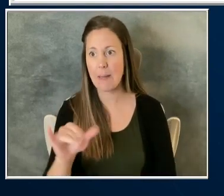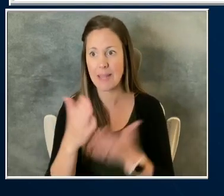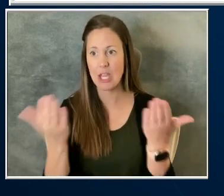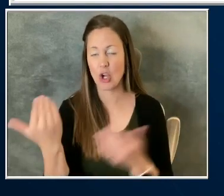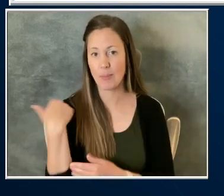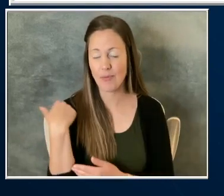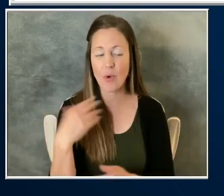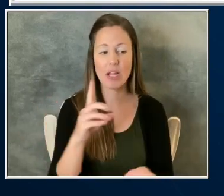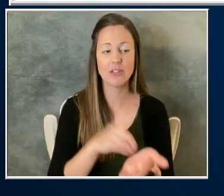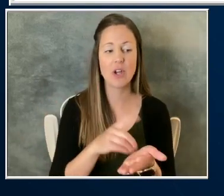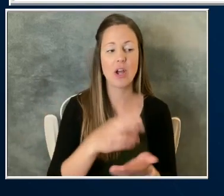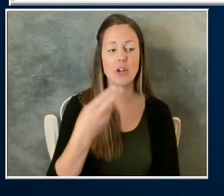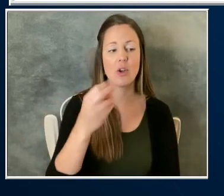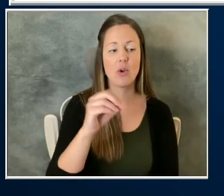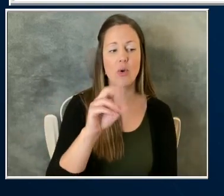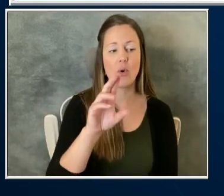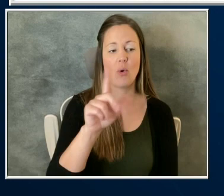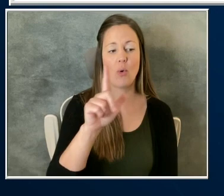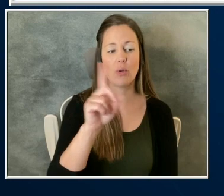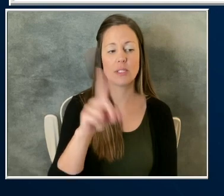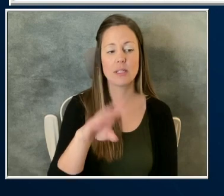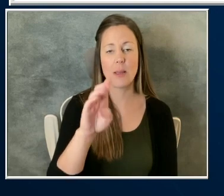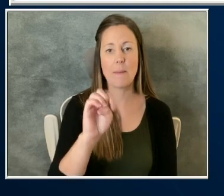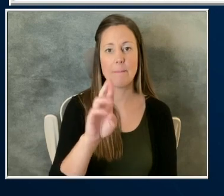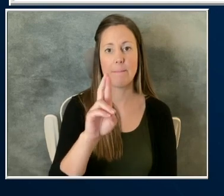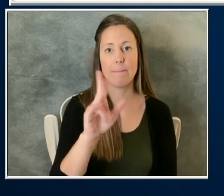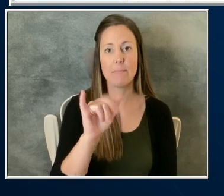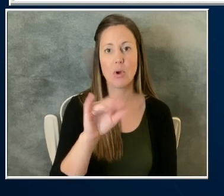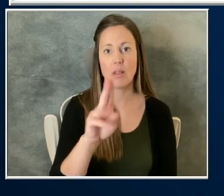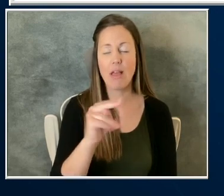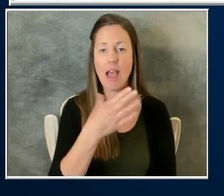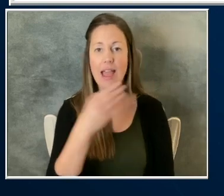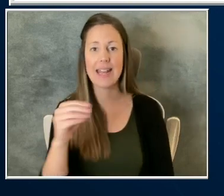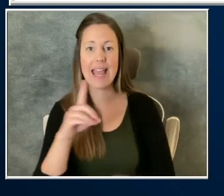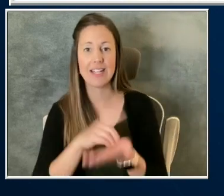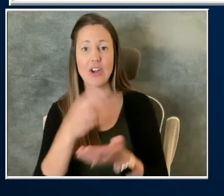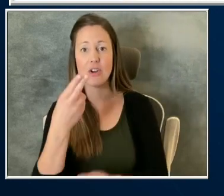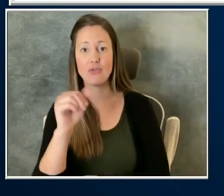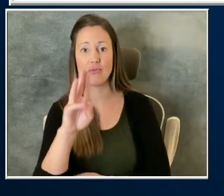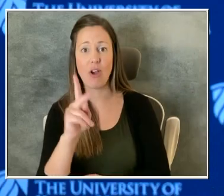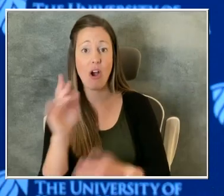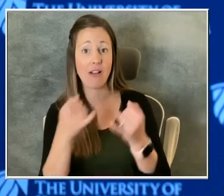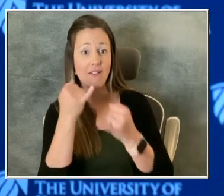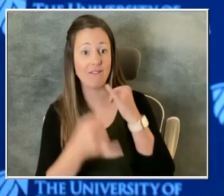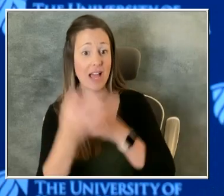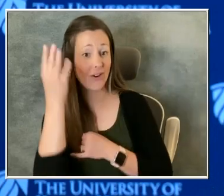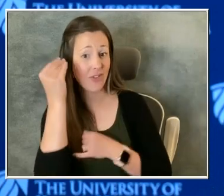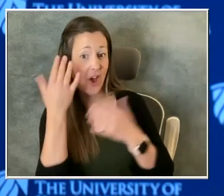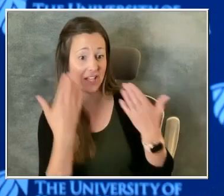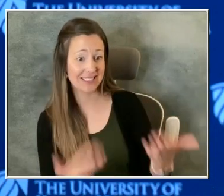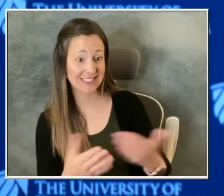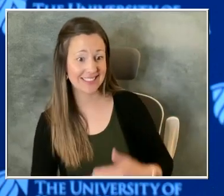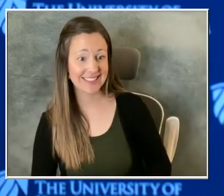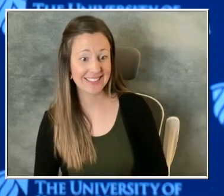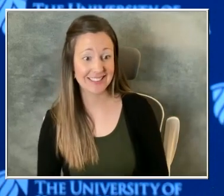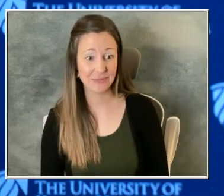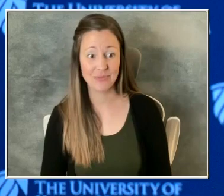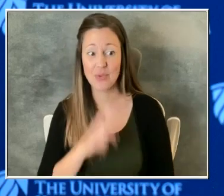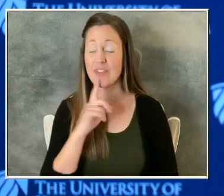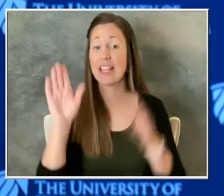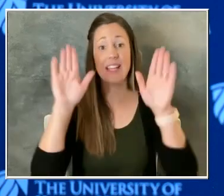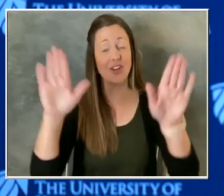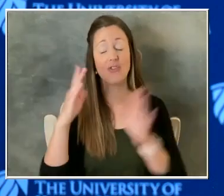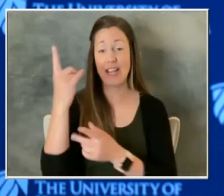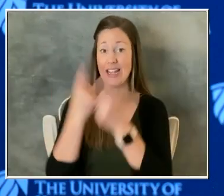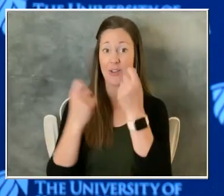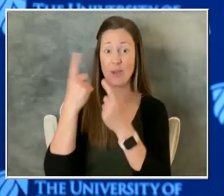about exercise and cancer, and of course, Doc Hawk. Final thoughts, sir? I think these were great questions, you know, continued. I